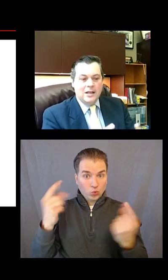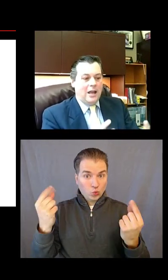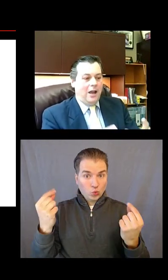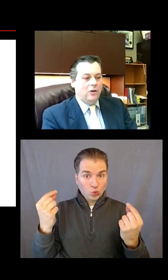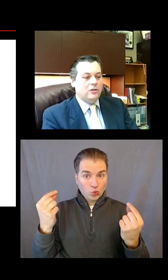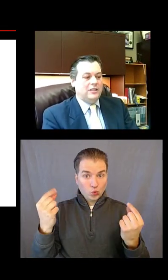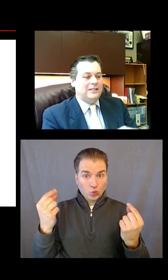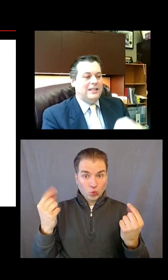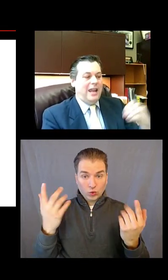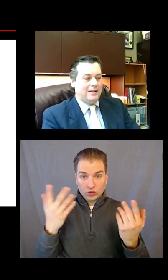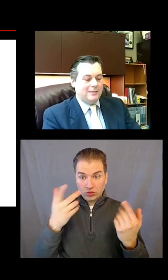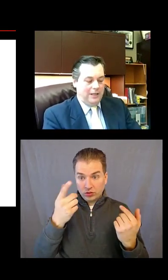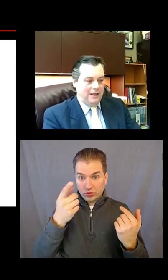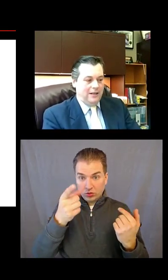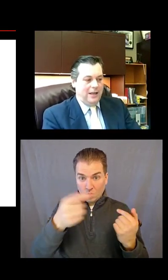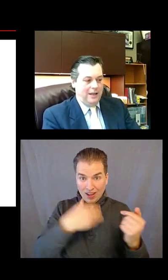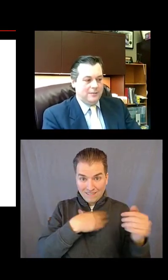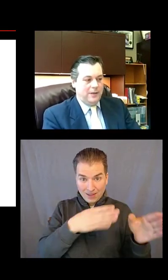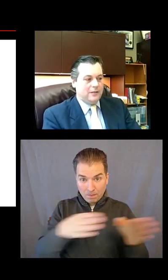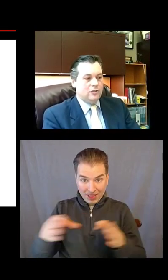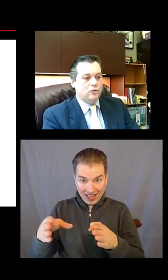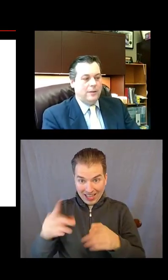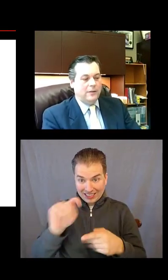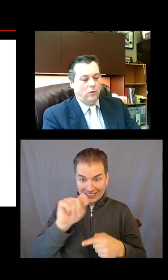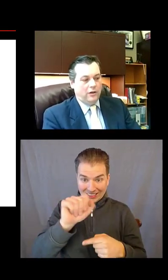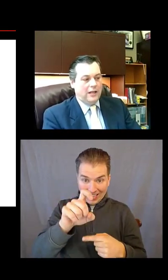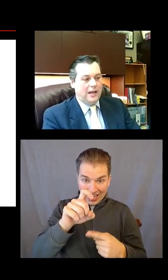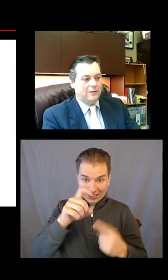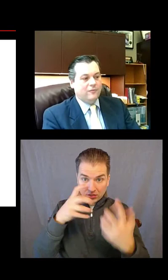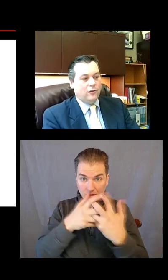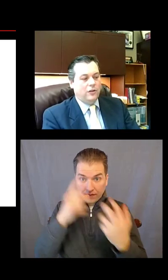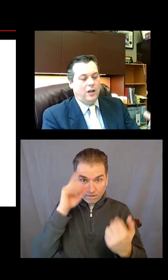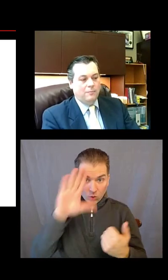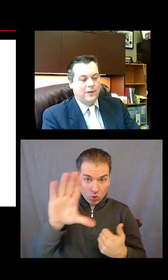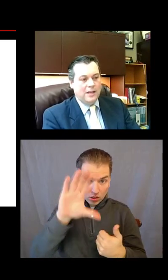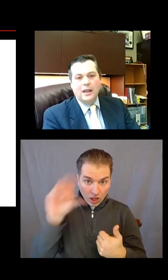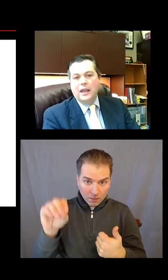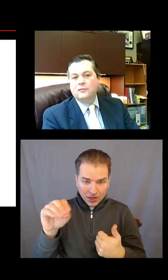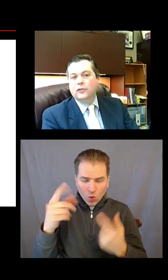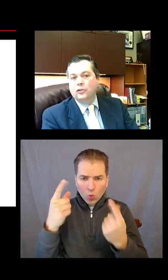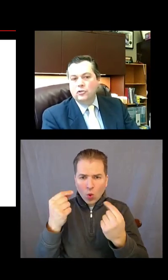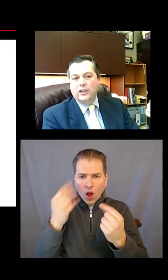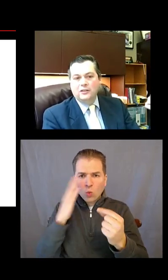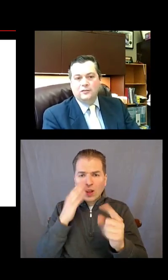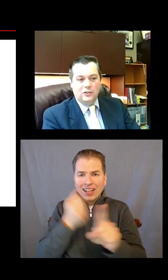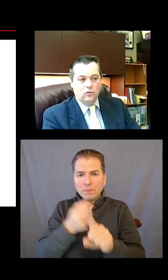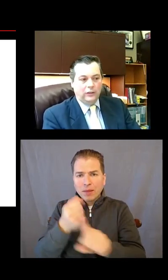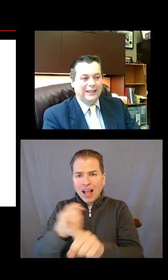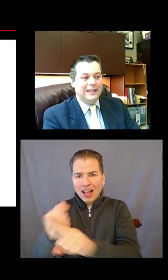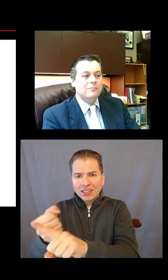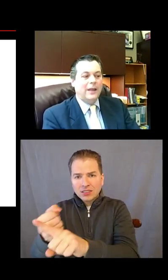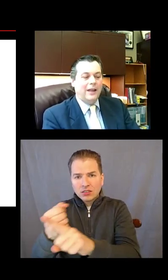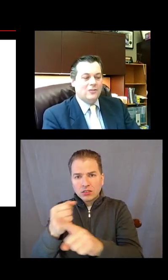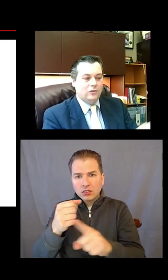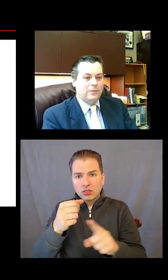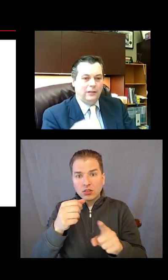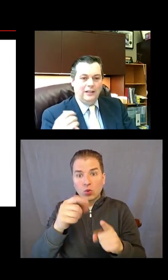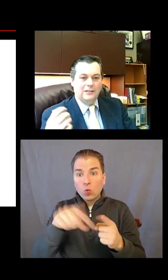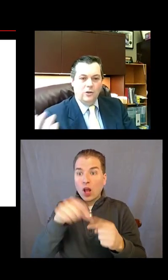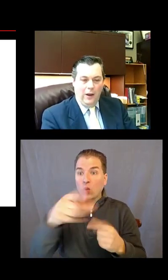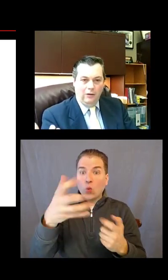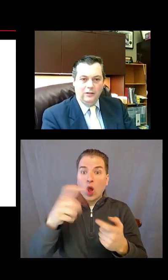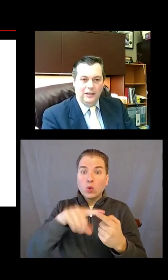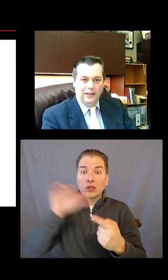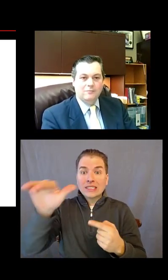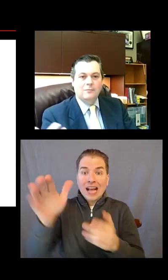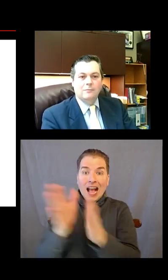planning. How do the tax planning aspects that you may be working on for the company and for you individually impact your ability